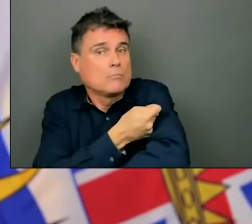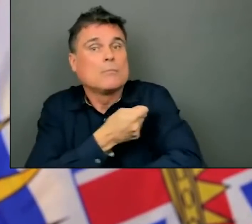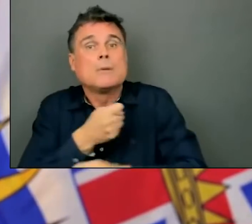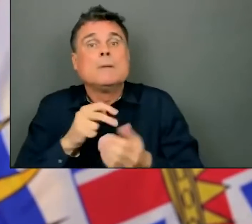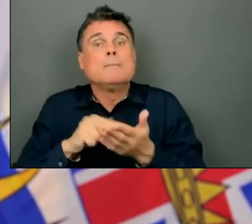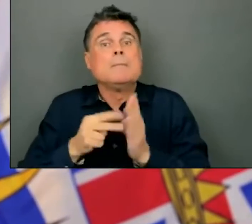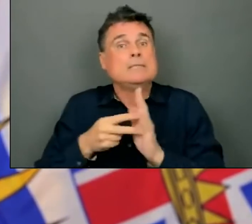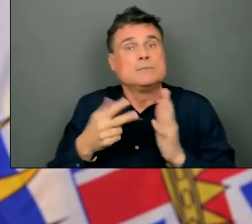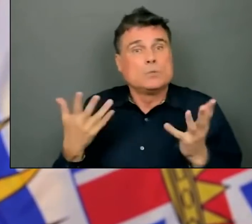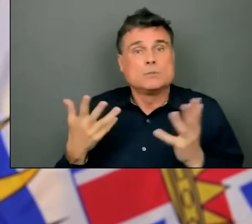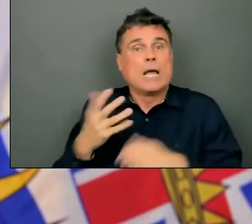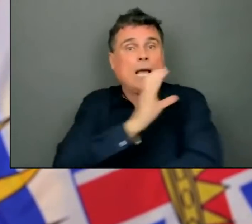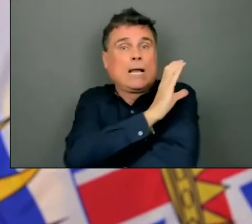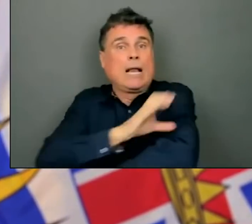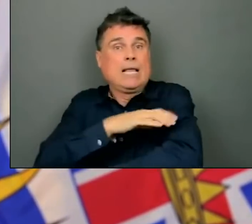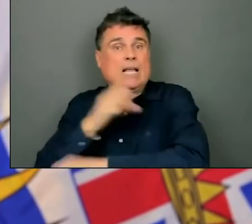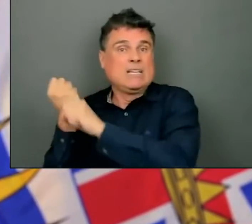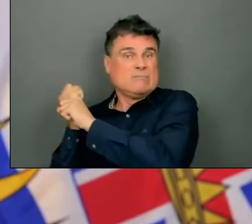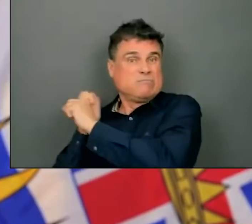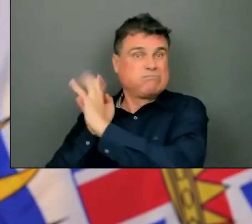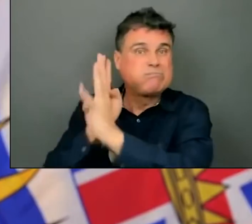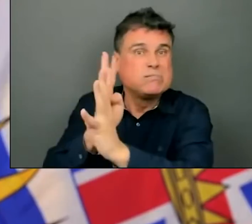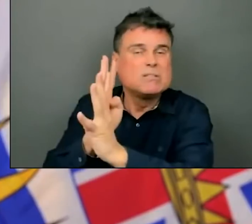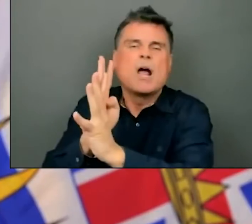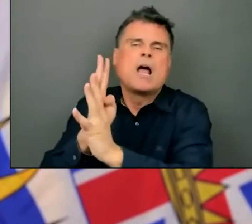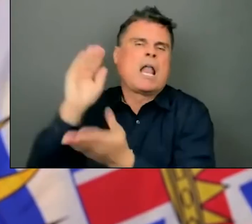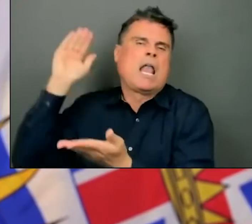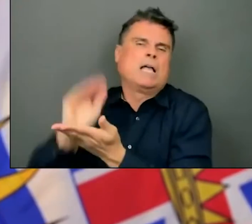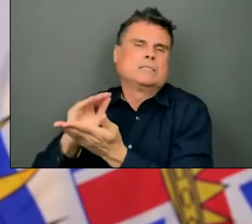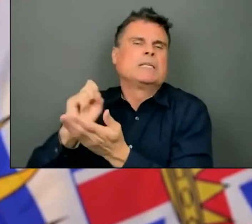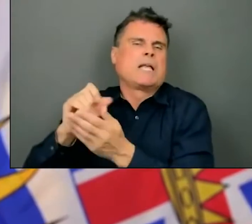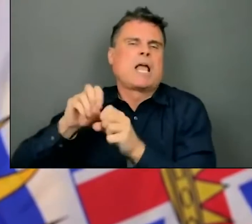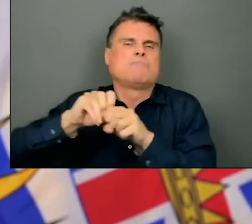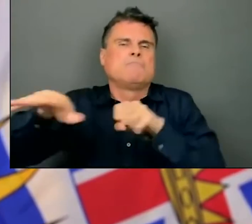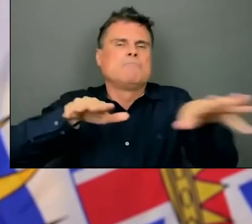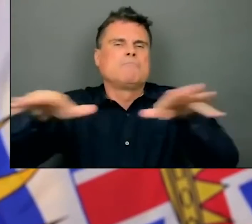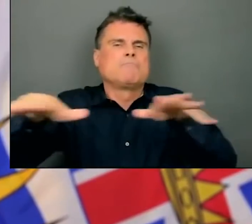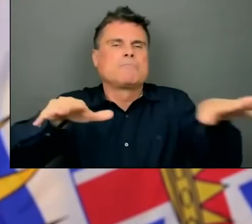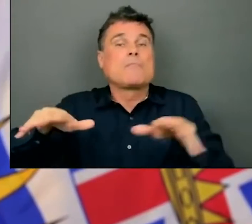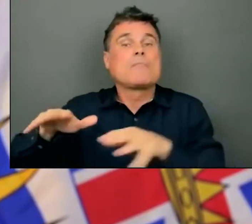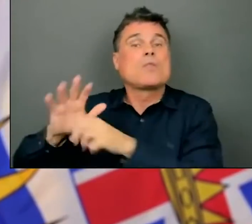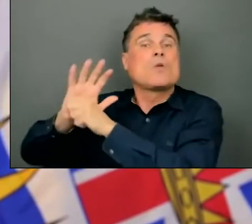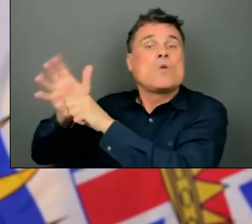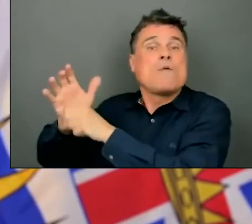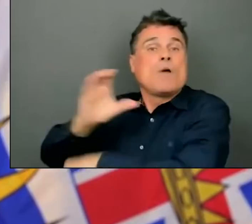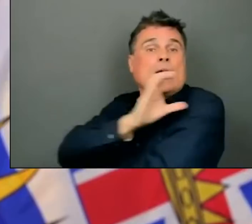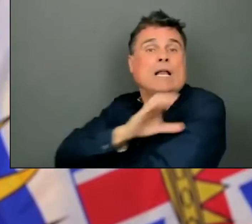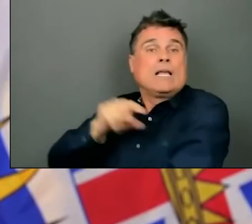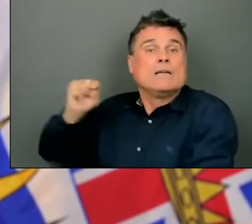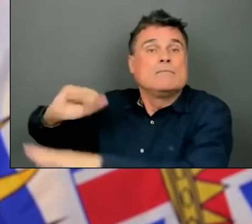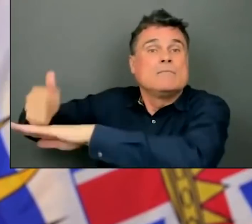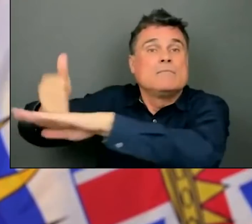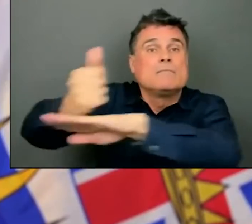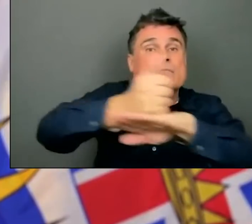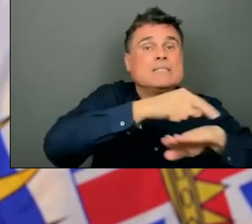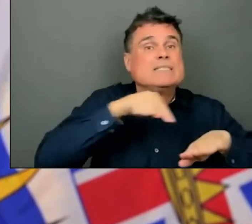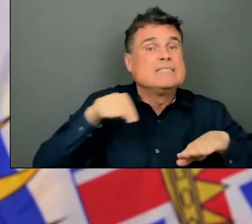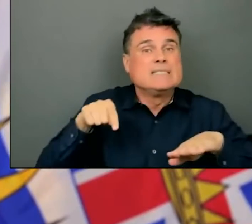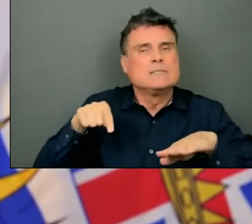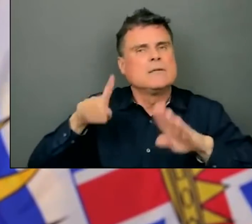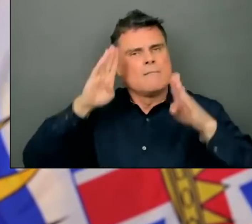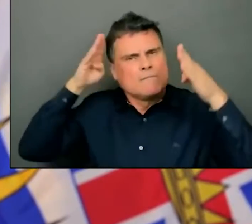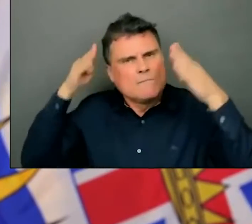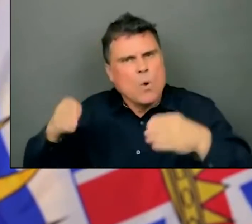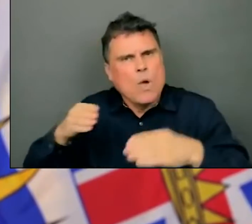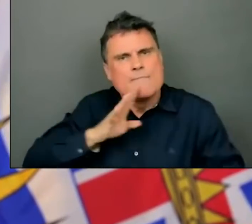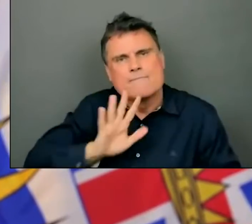down. And so the COVID-19 clinics will be focusing, the health authority clinics will continue to focus on the 5 to 11